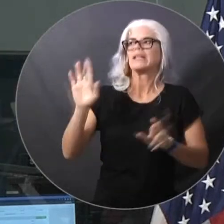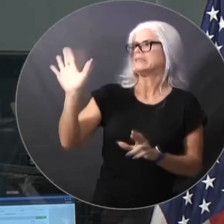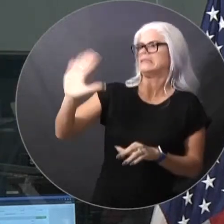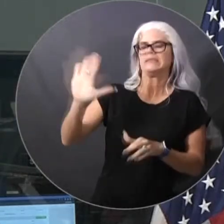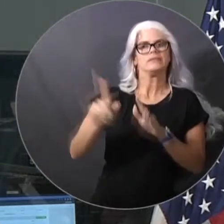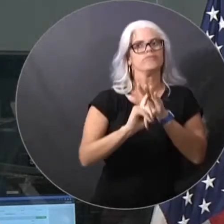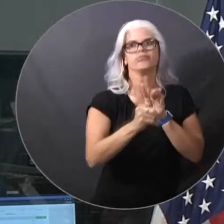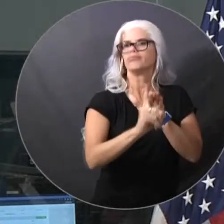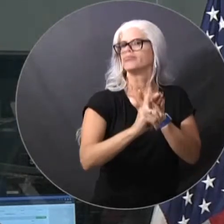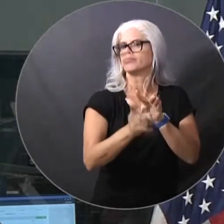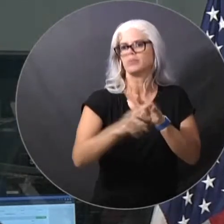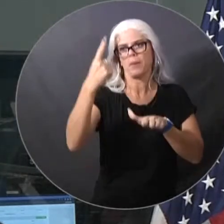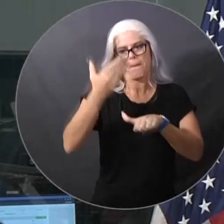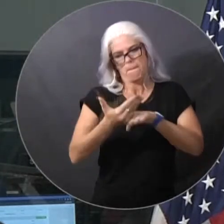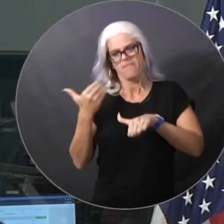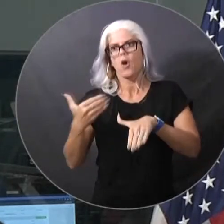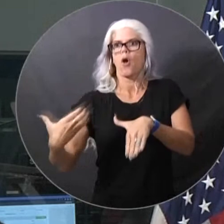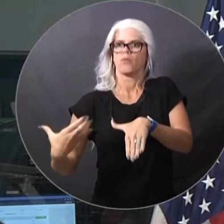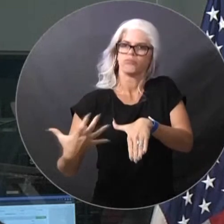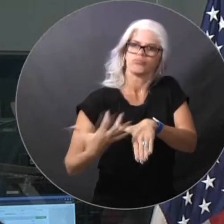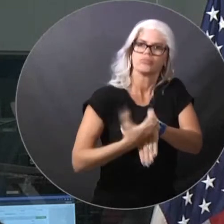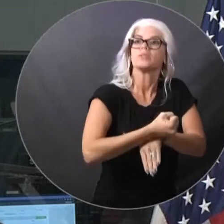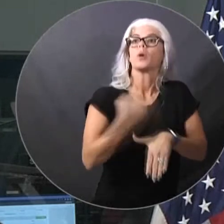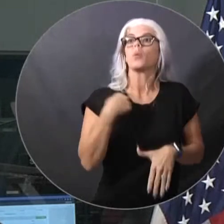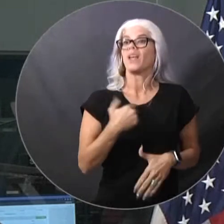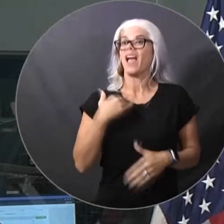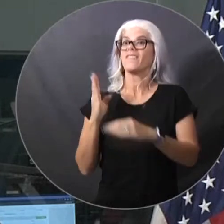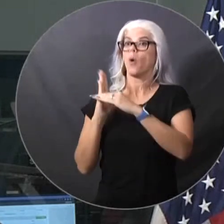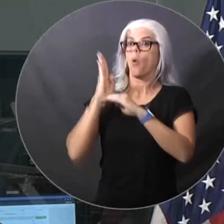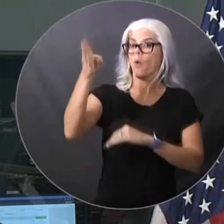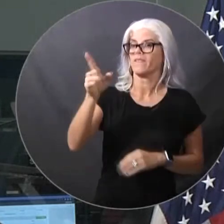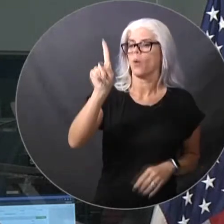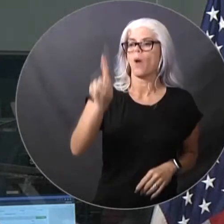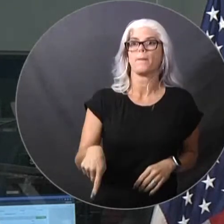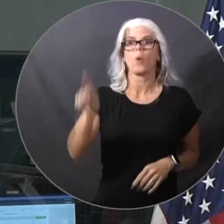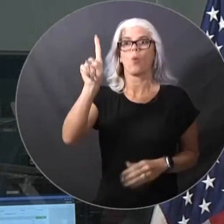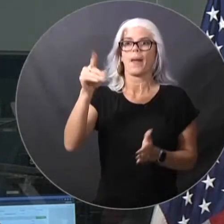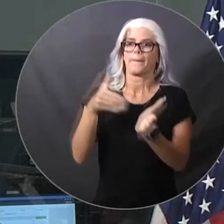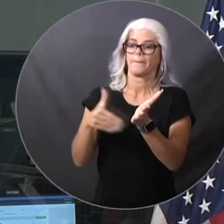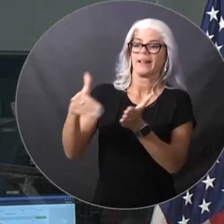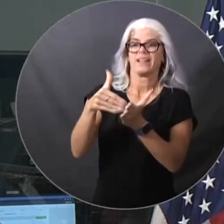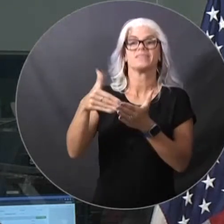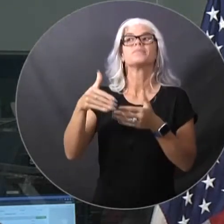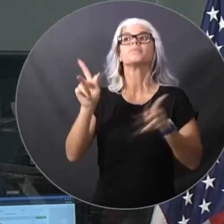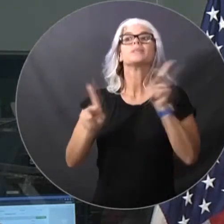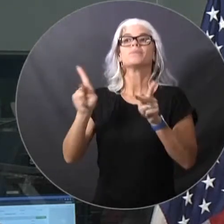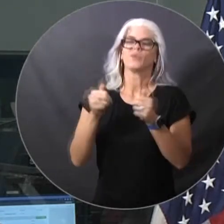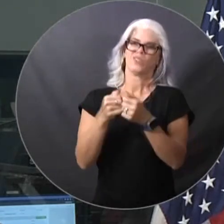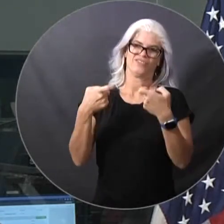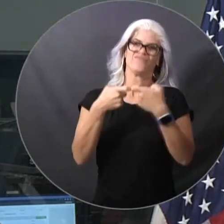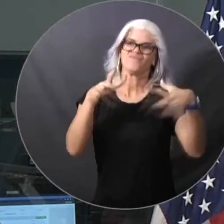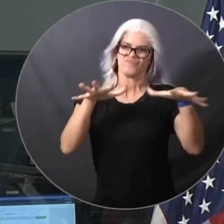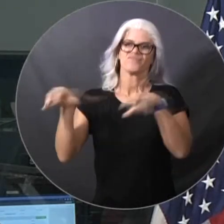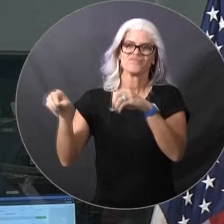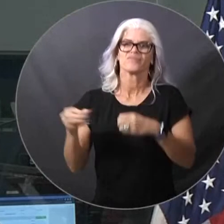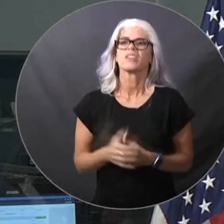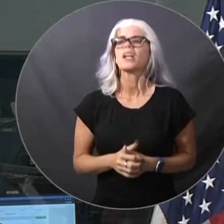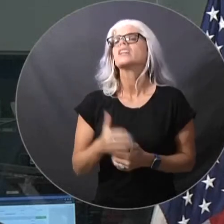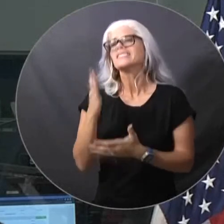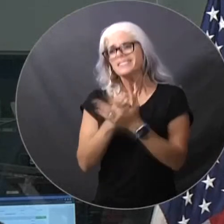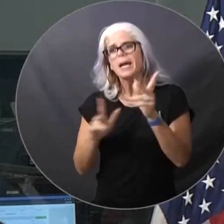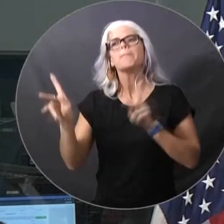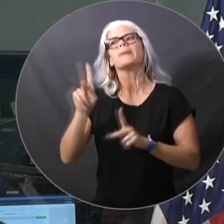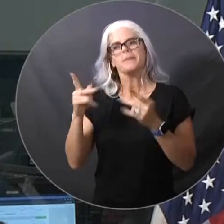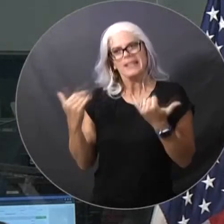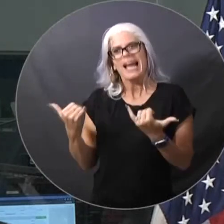million reported power outages. Now, there are crews that are still working outside of Southwest Florida, but just understand